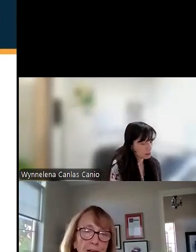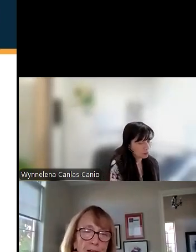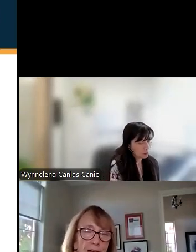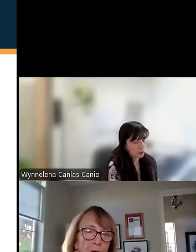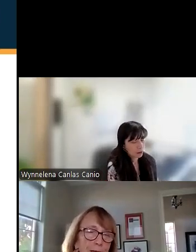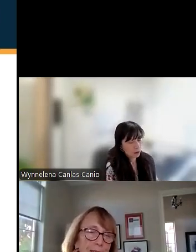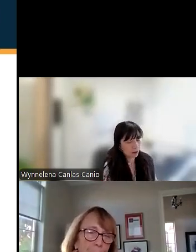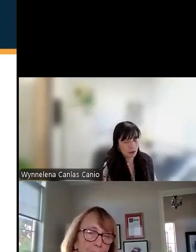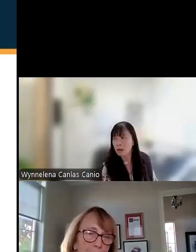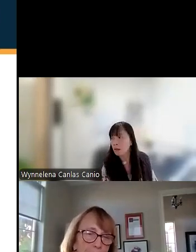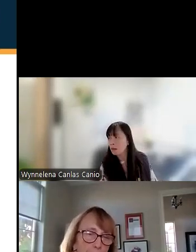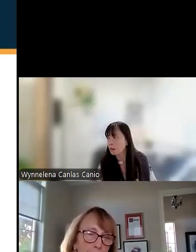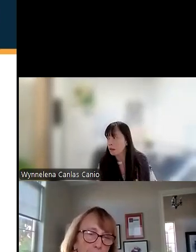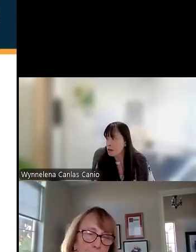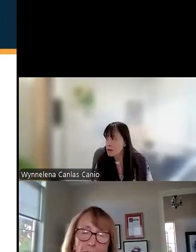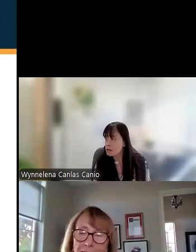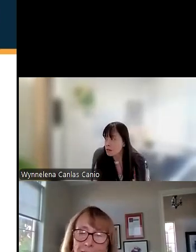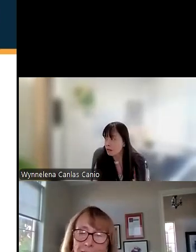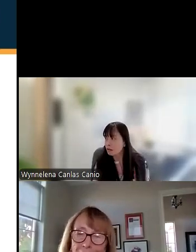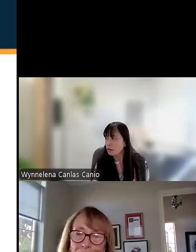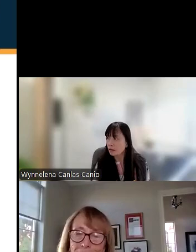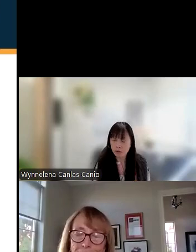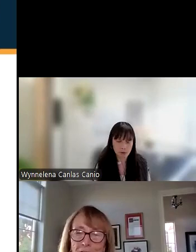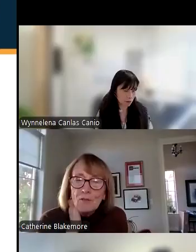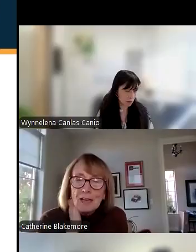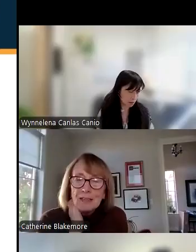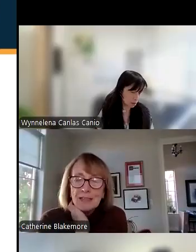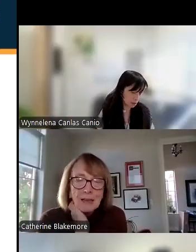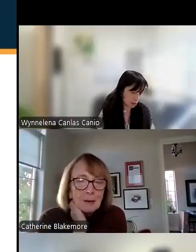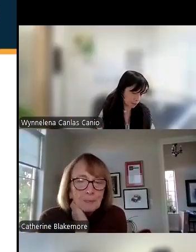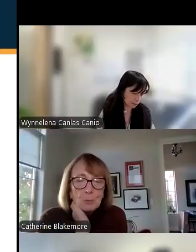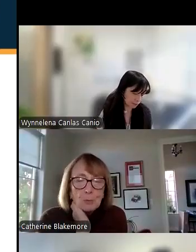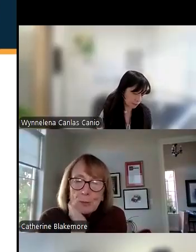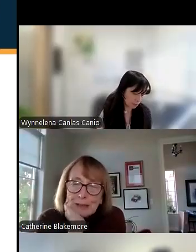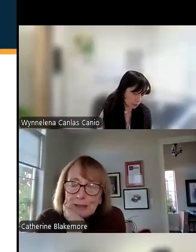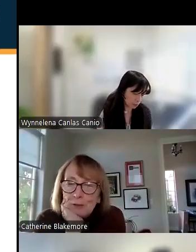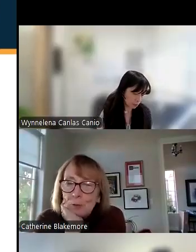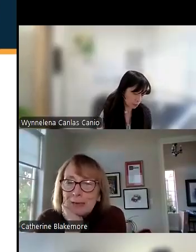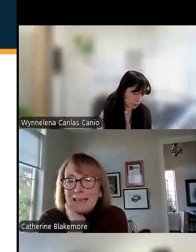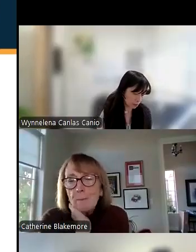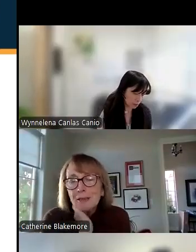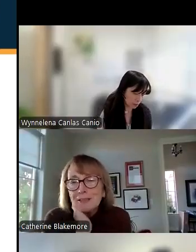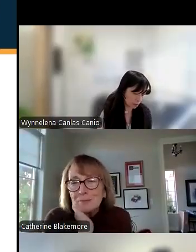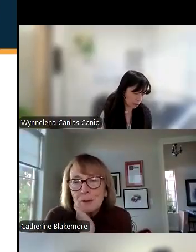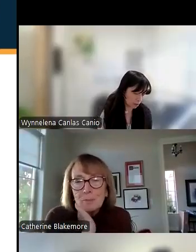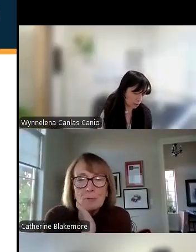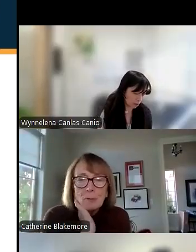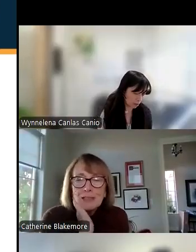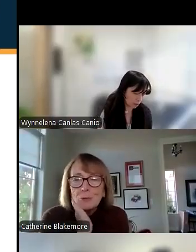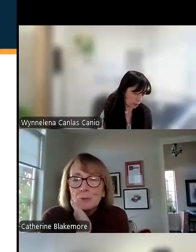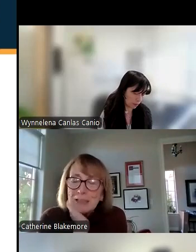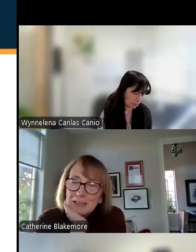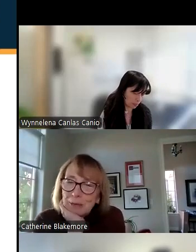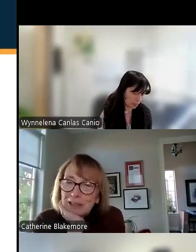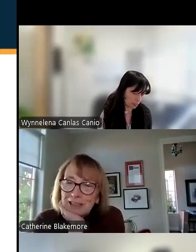have Eric Dowdy and Barbara McClendon here to give us their perspective of what's happened and maybe what